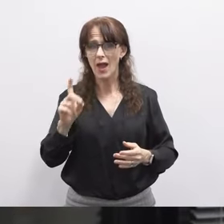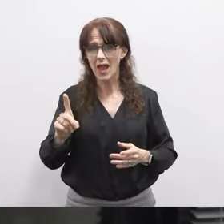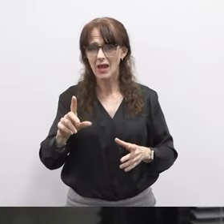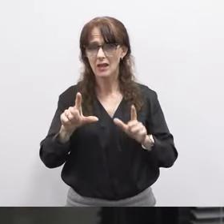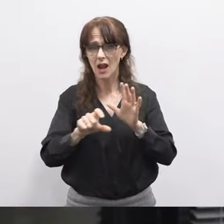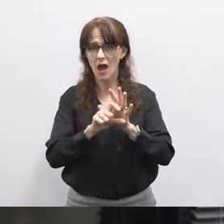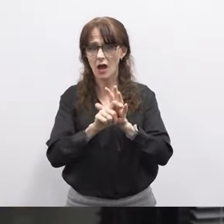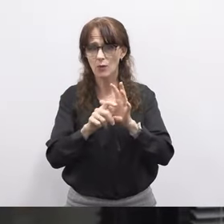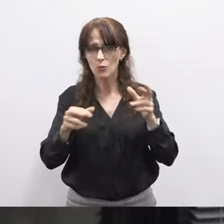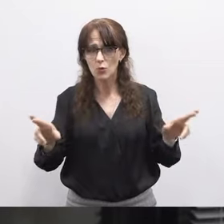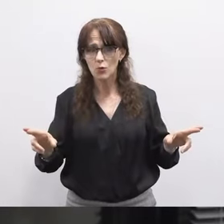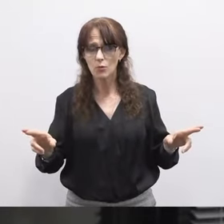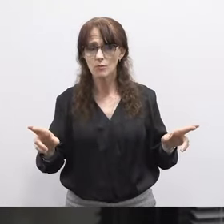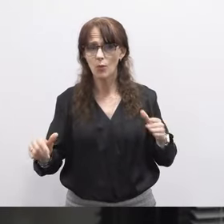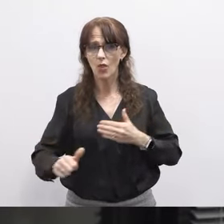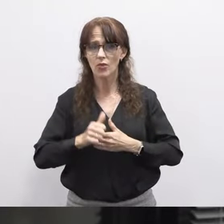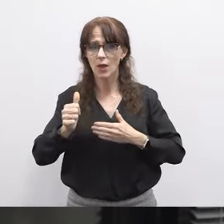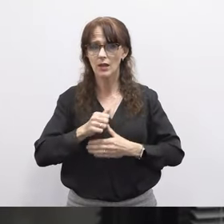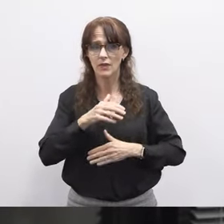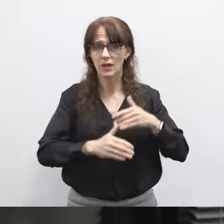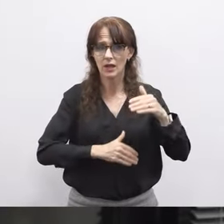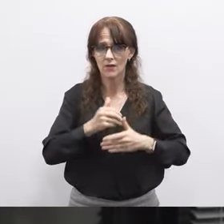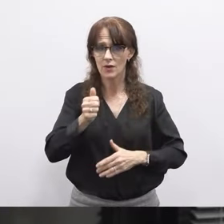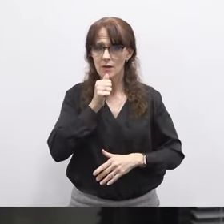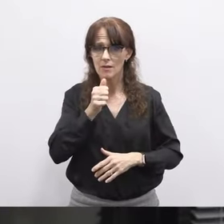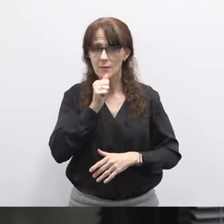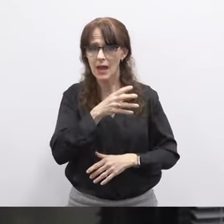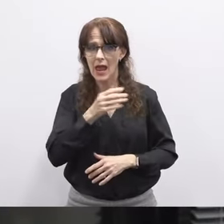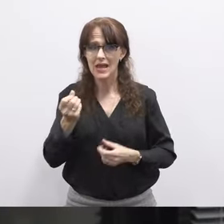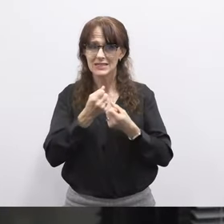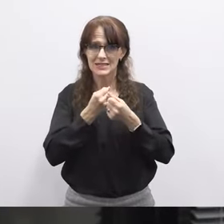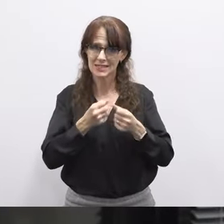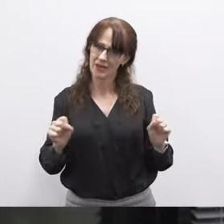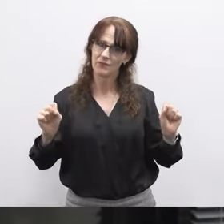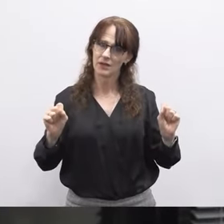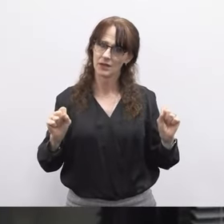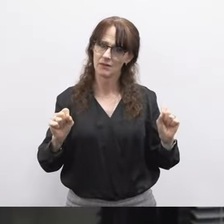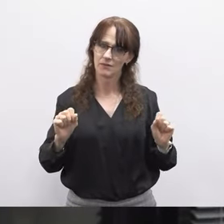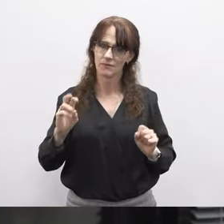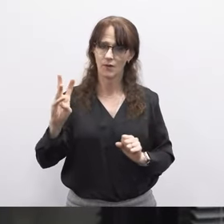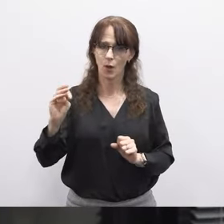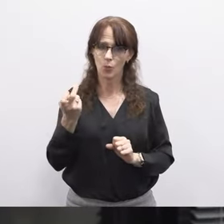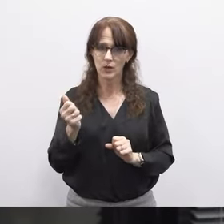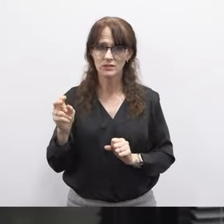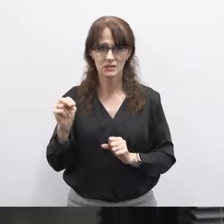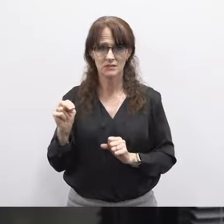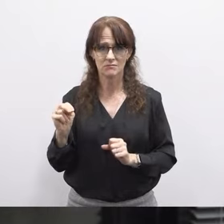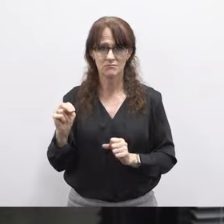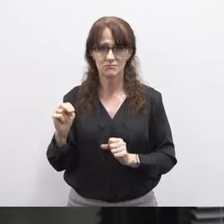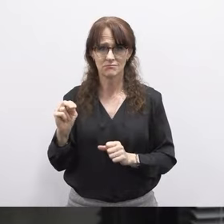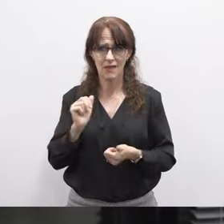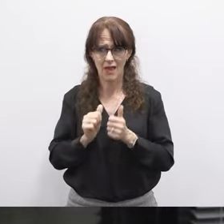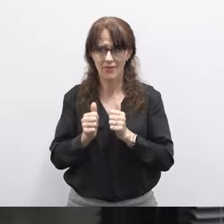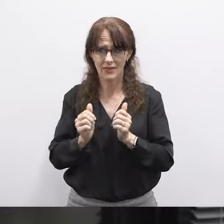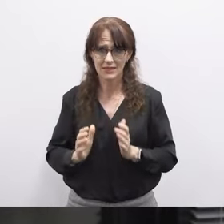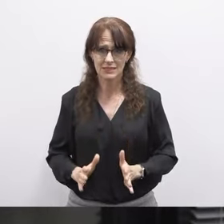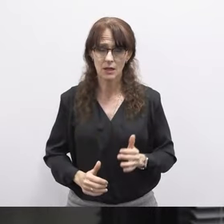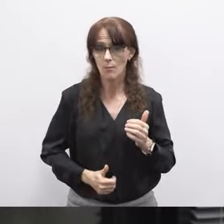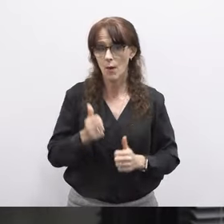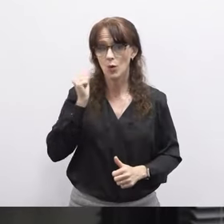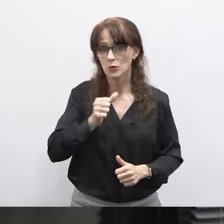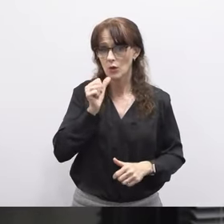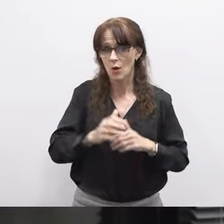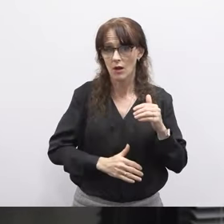will inevitably threaten the comfort, privacy, and safety of Wilson athletes. Most girls do not